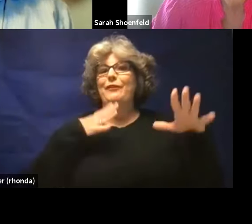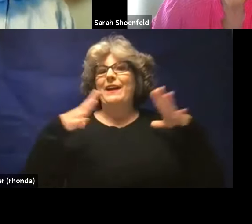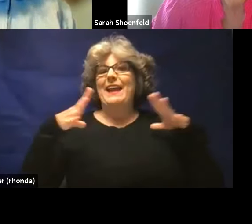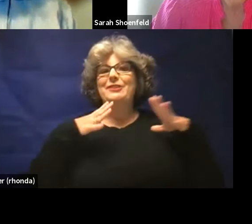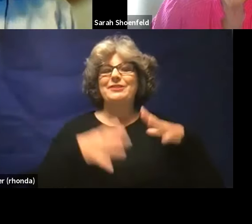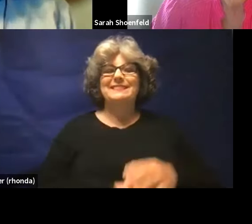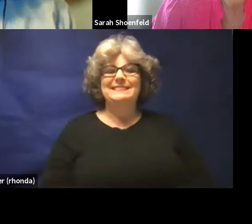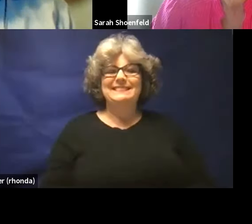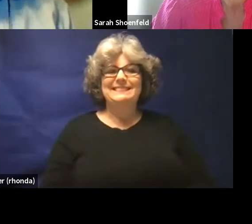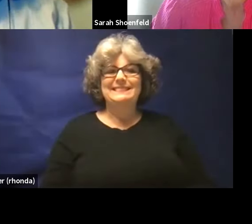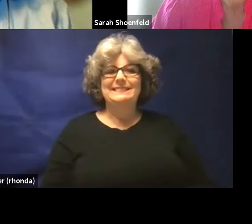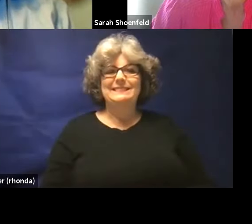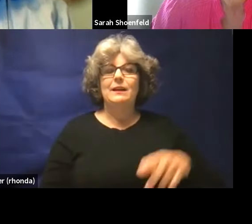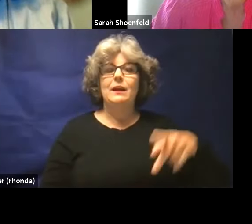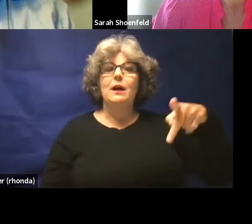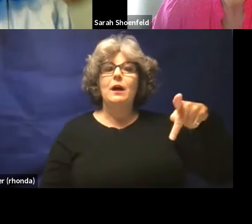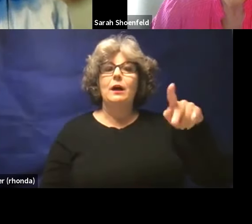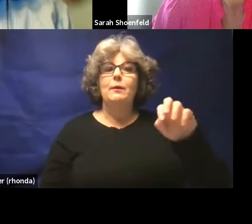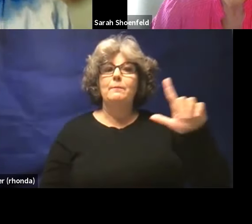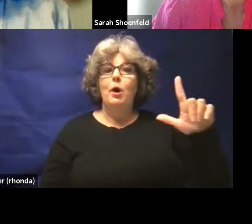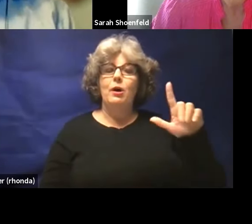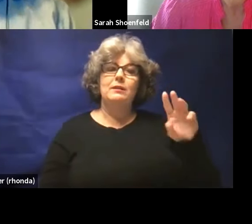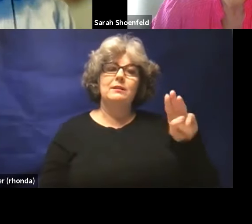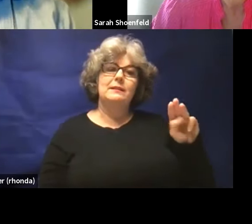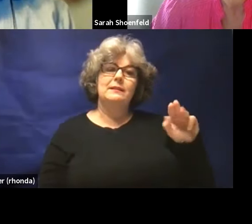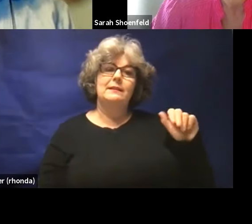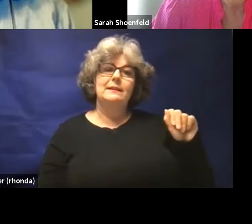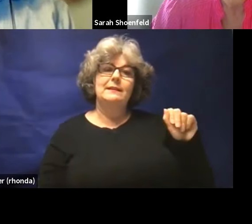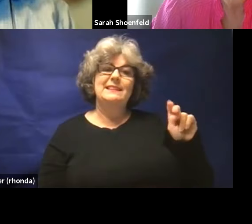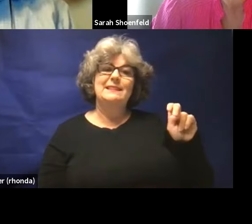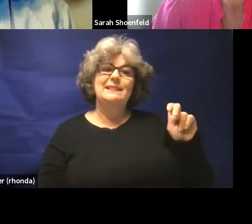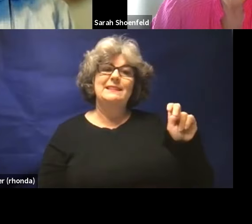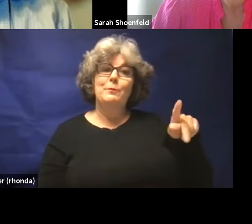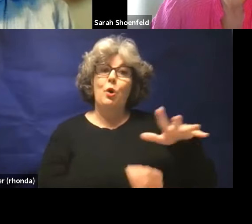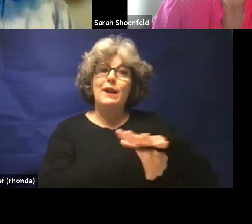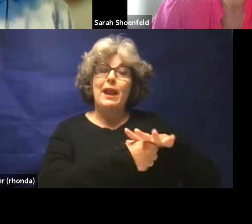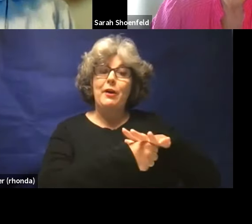Okay, Loretta, yeah. Paul is in Manor Park, not in Brightwood. Yeah,